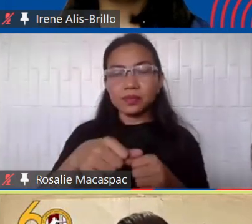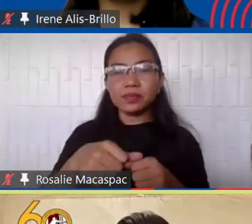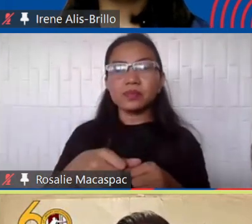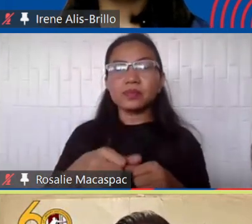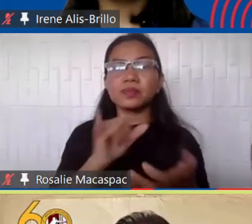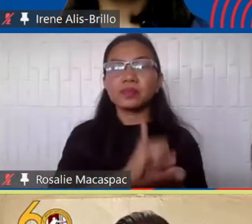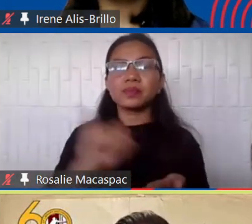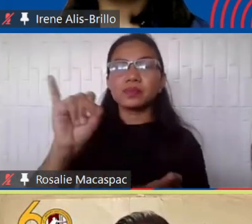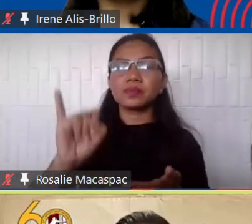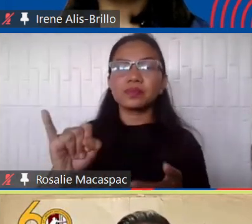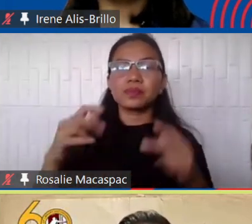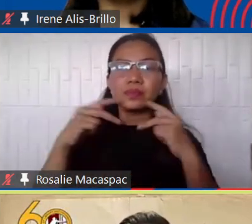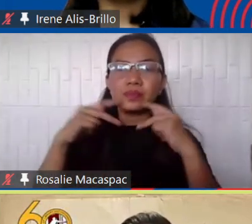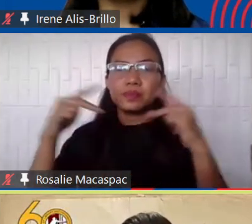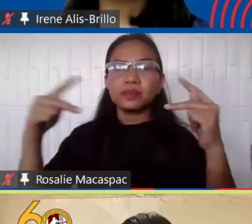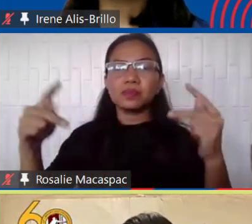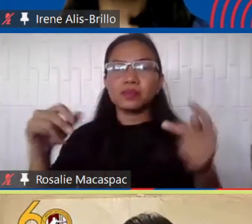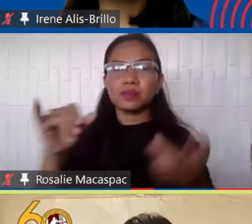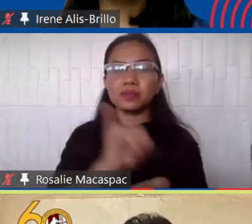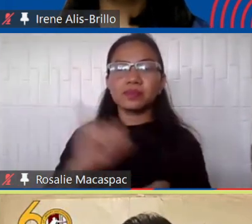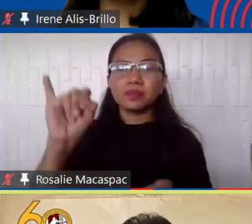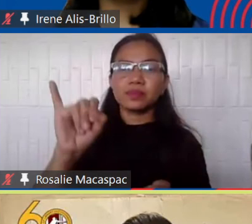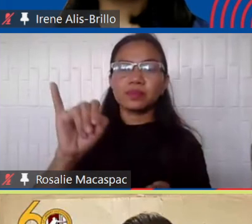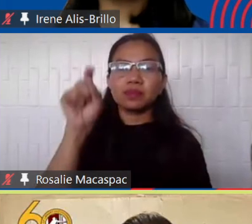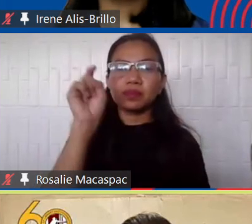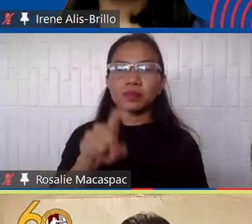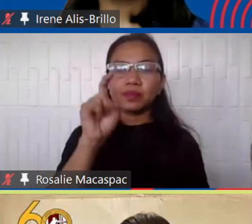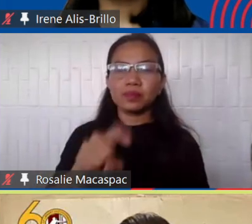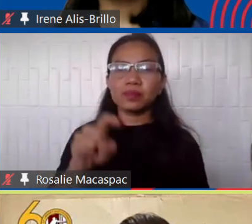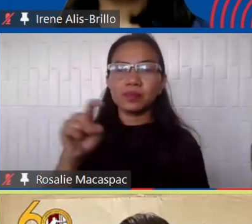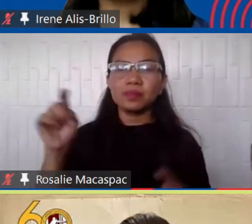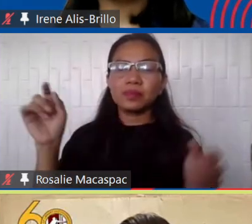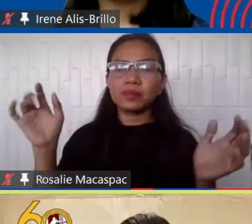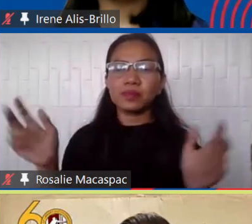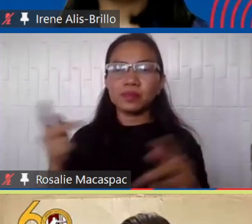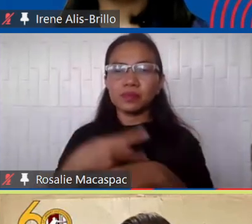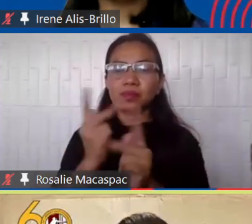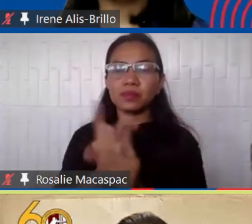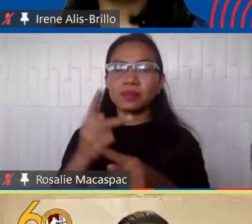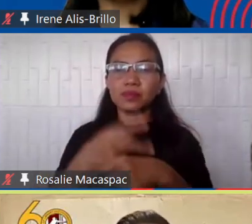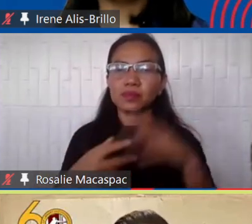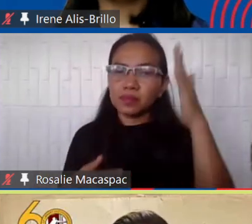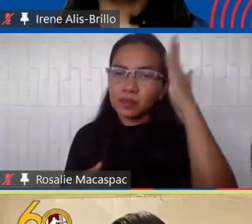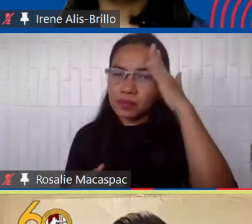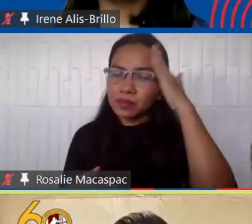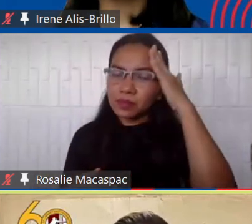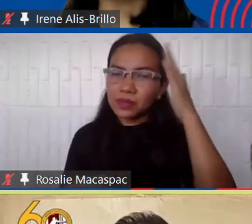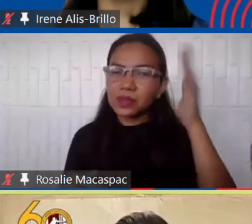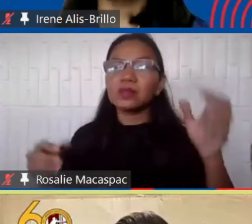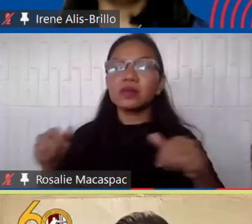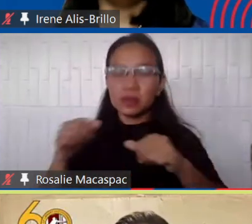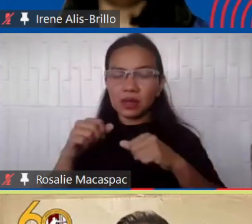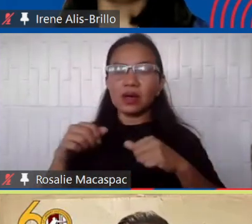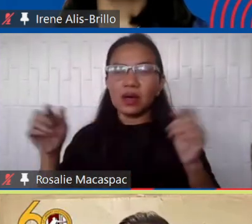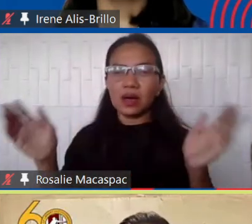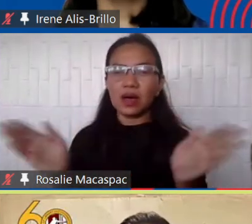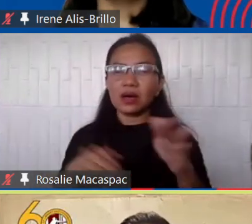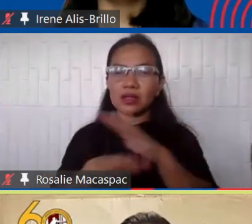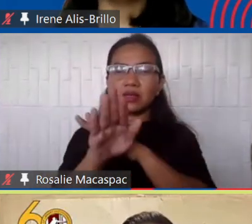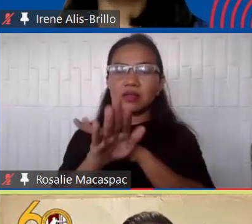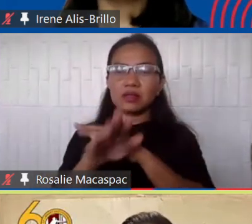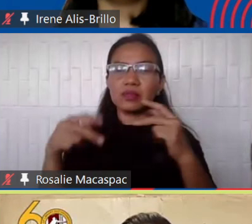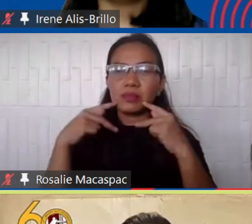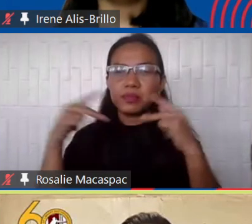public institutions, they should endeavor to produce knowledge that are publicly accessible. Diba?